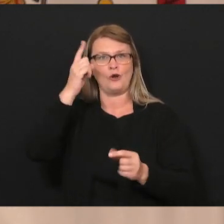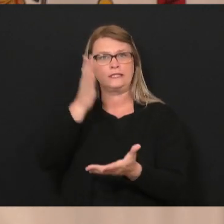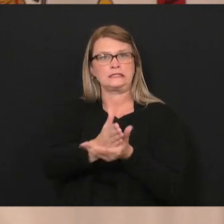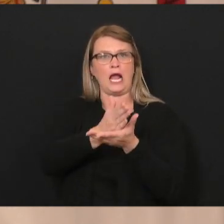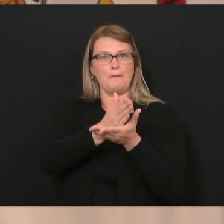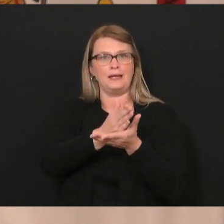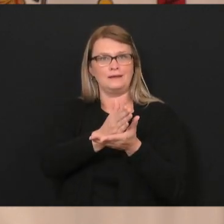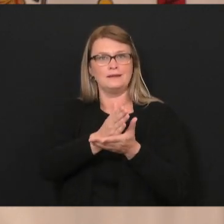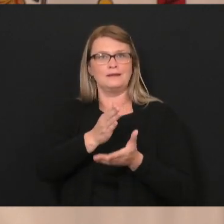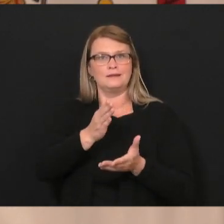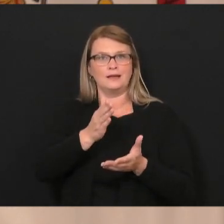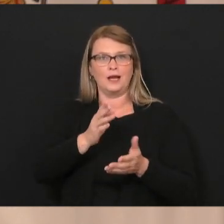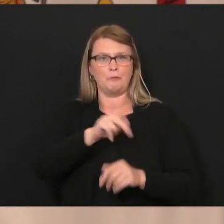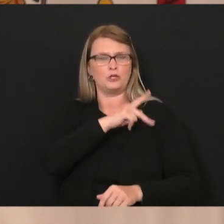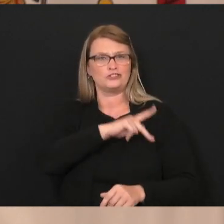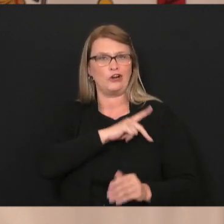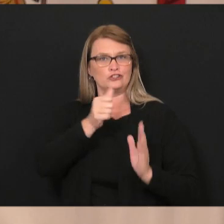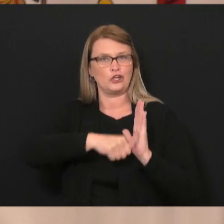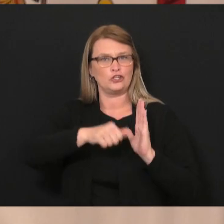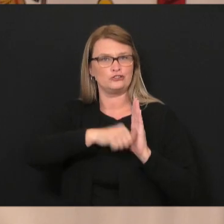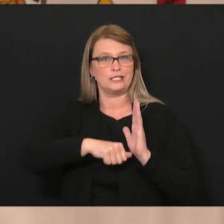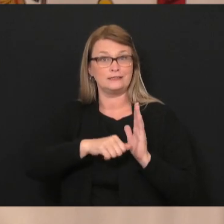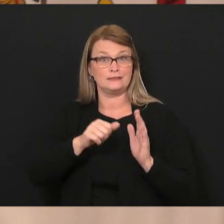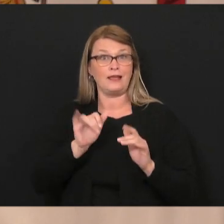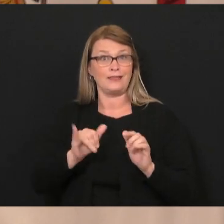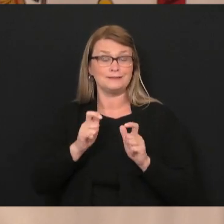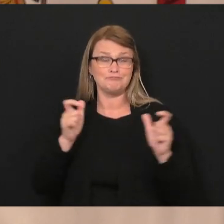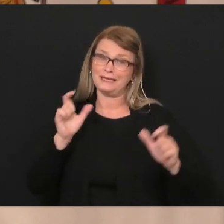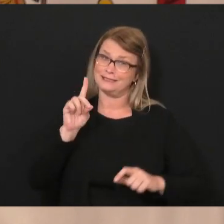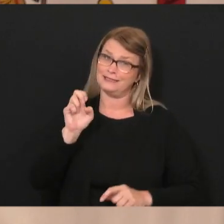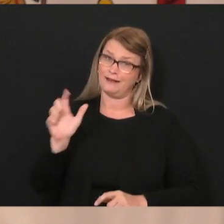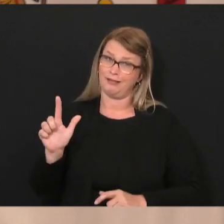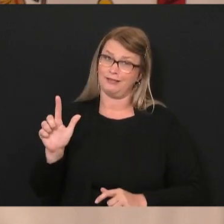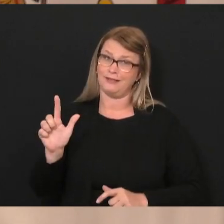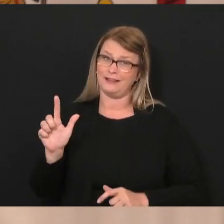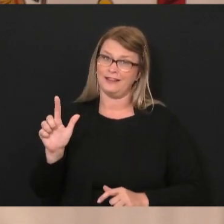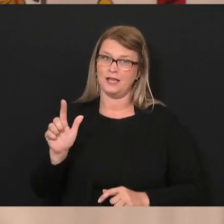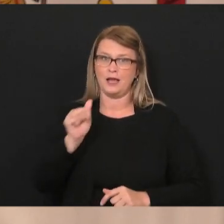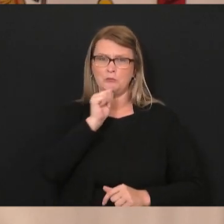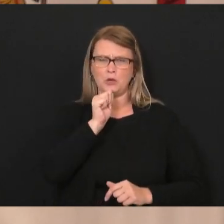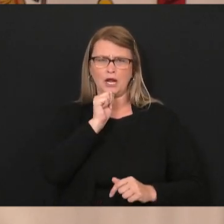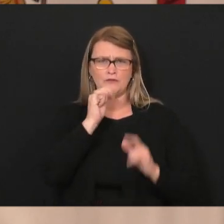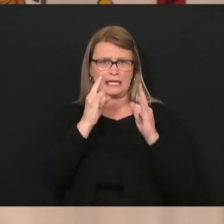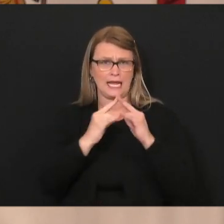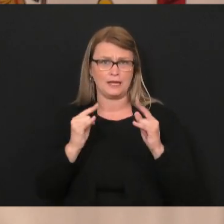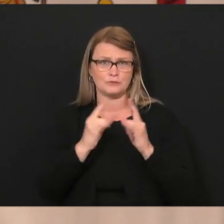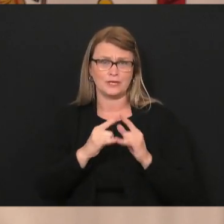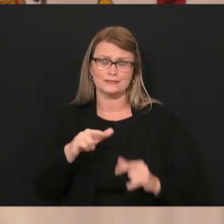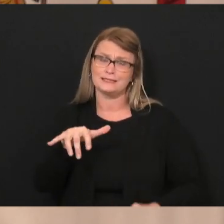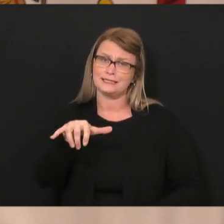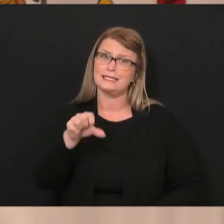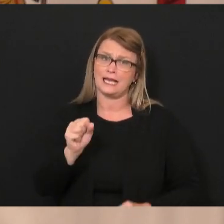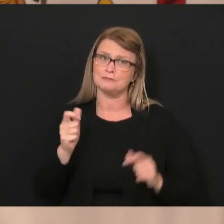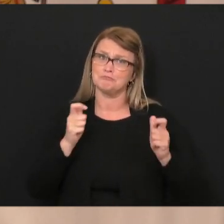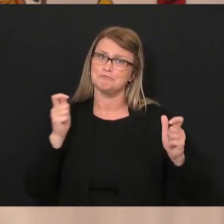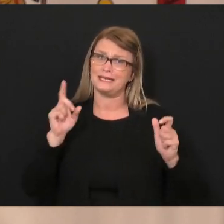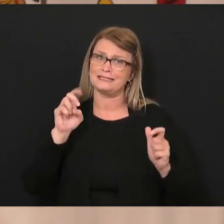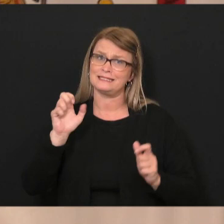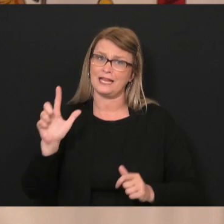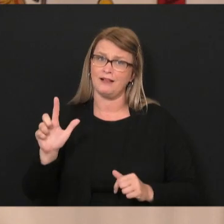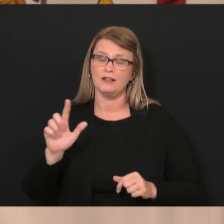And if you think really and truly that shutting down our campgrounds to our private campgrounds isn't a big deal, it's a big deal. And